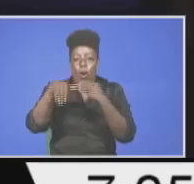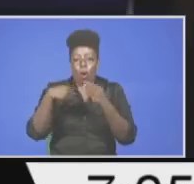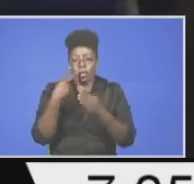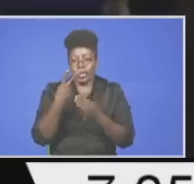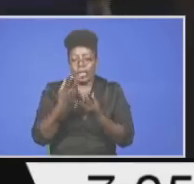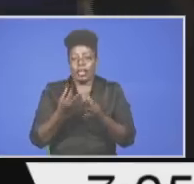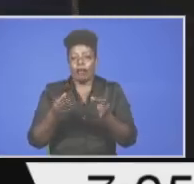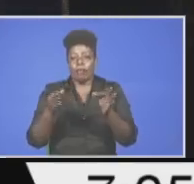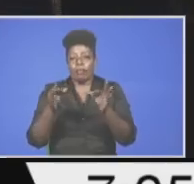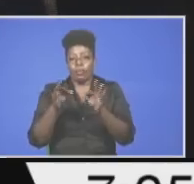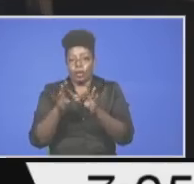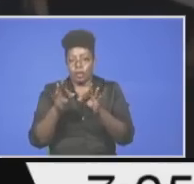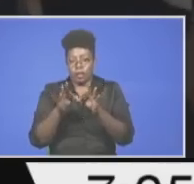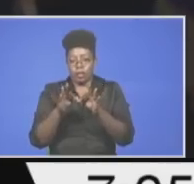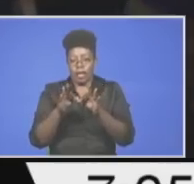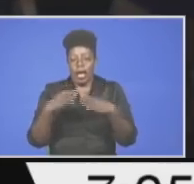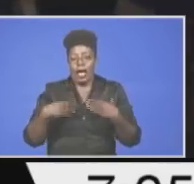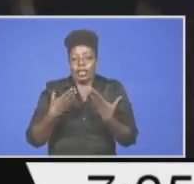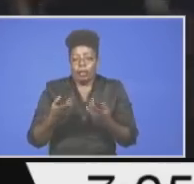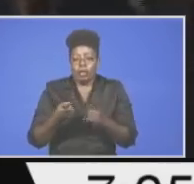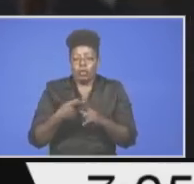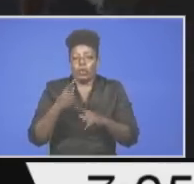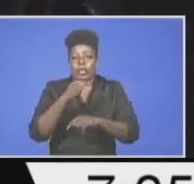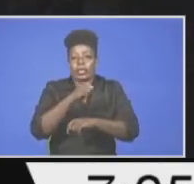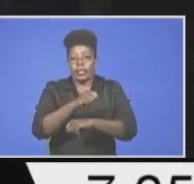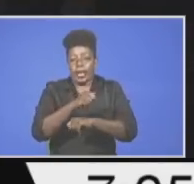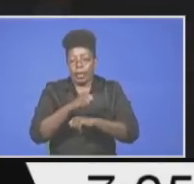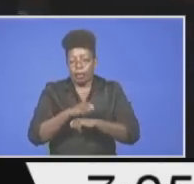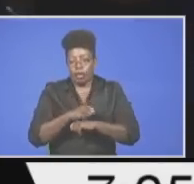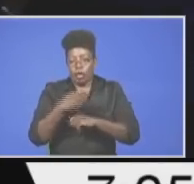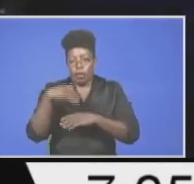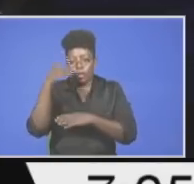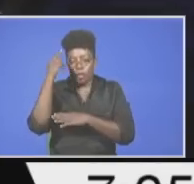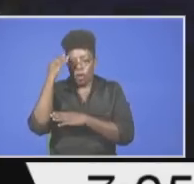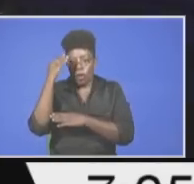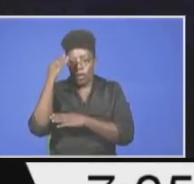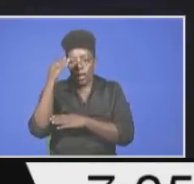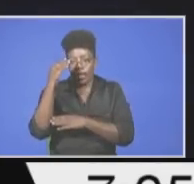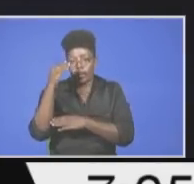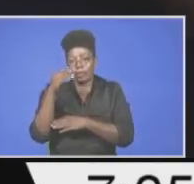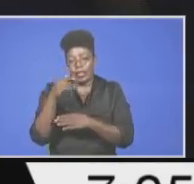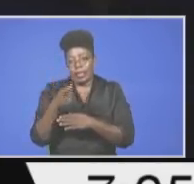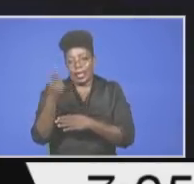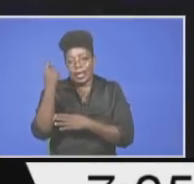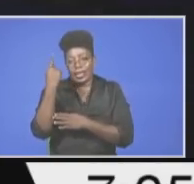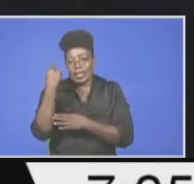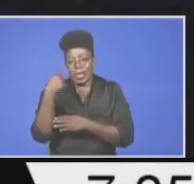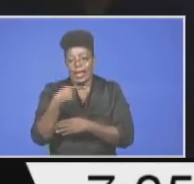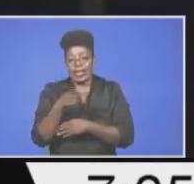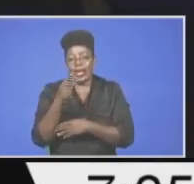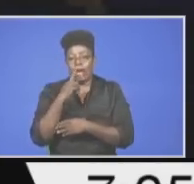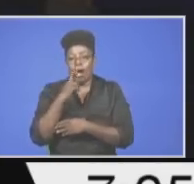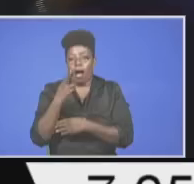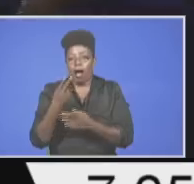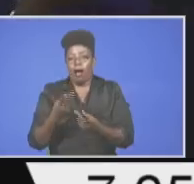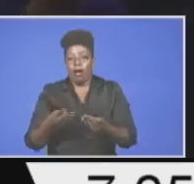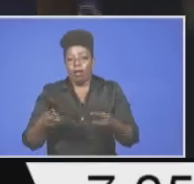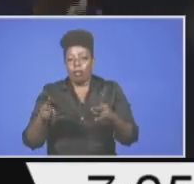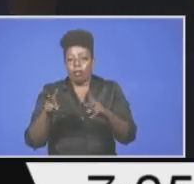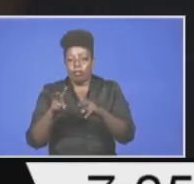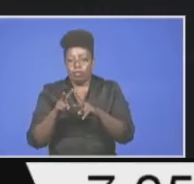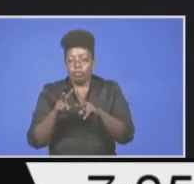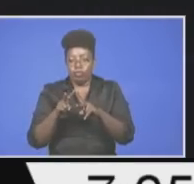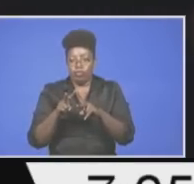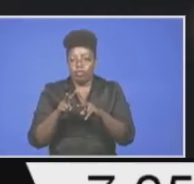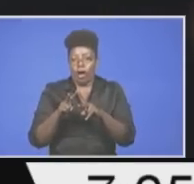in coming to the table because I believe that they understand that they are valuable to